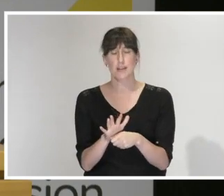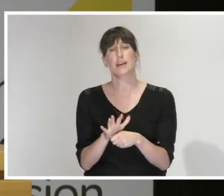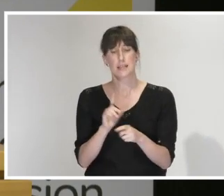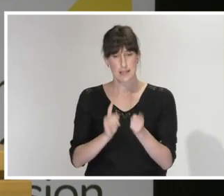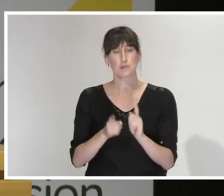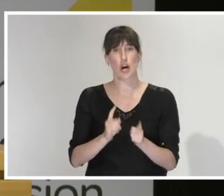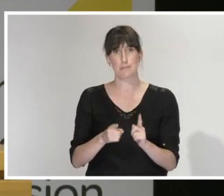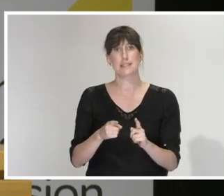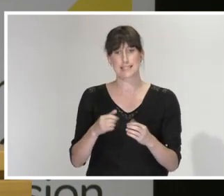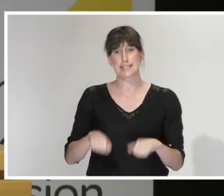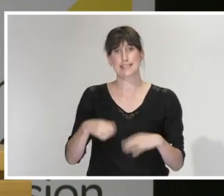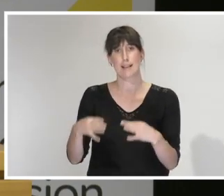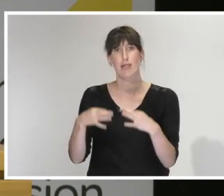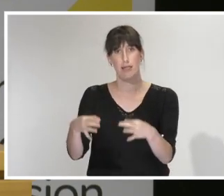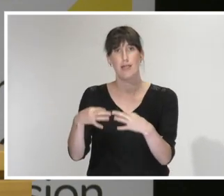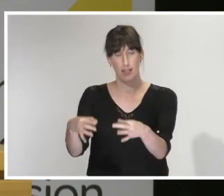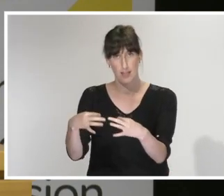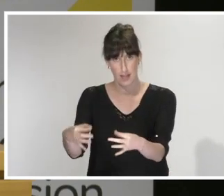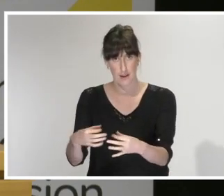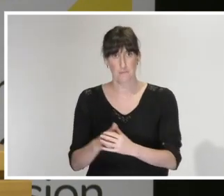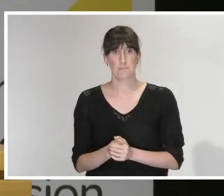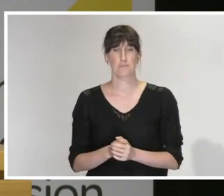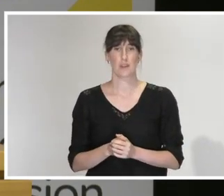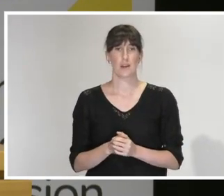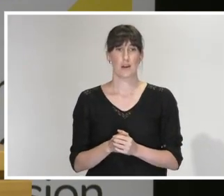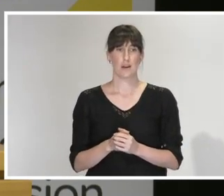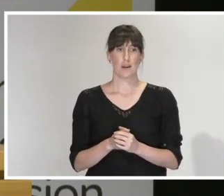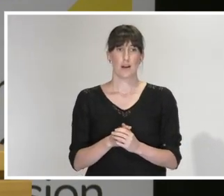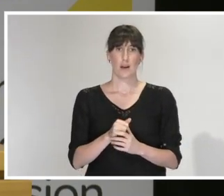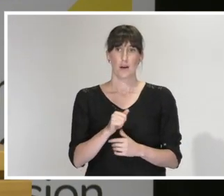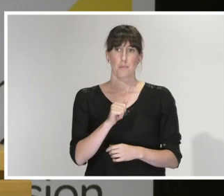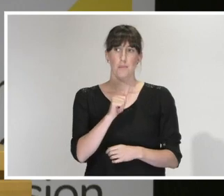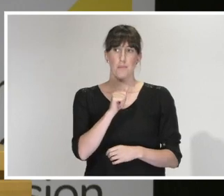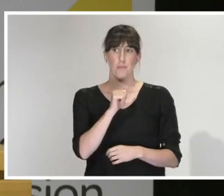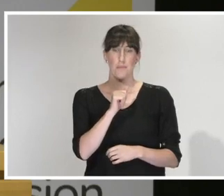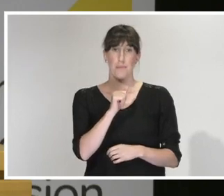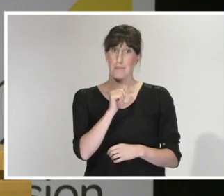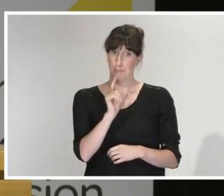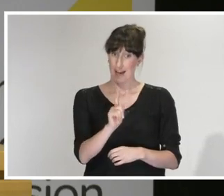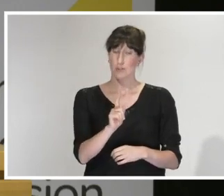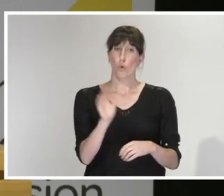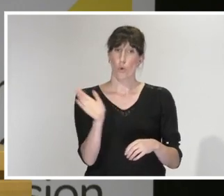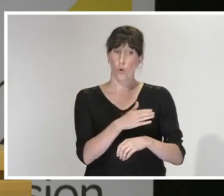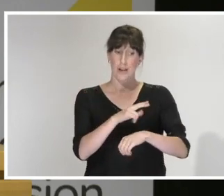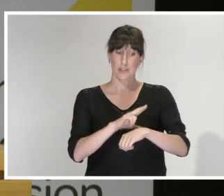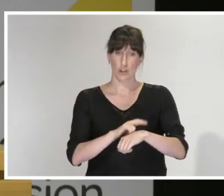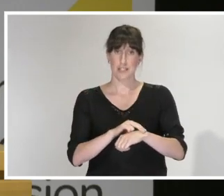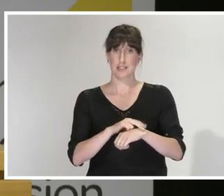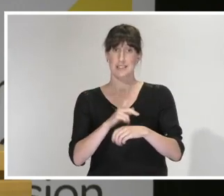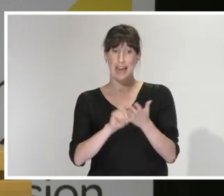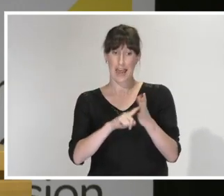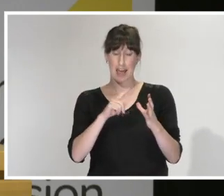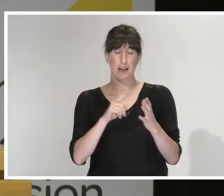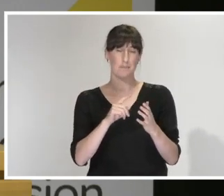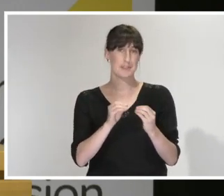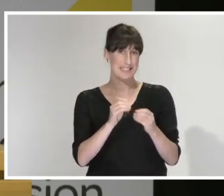both practitioners and people waiting for results that if the test result is positive, they will be notified immediately. How long are you seeking to